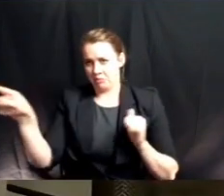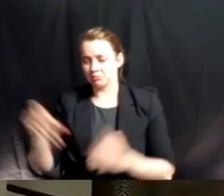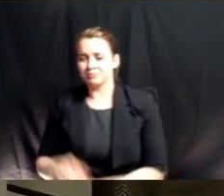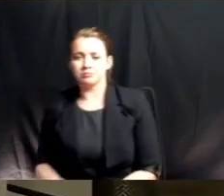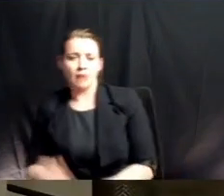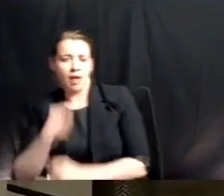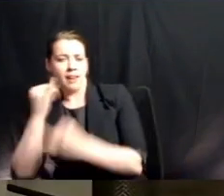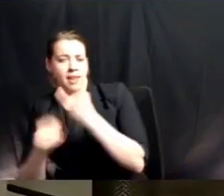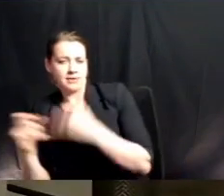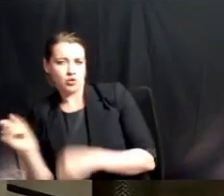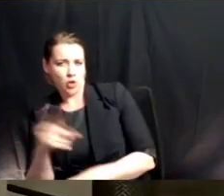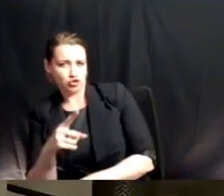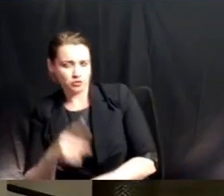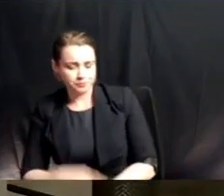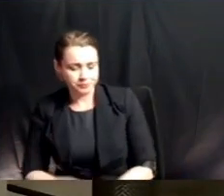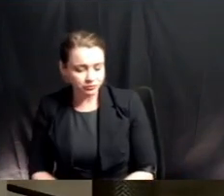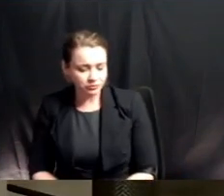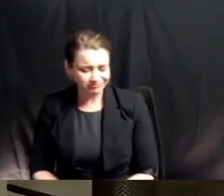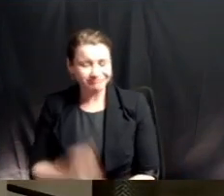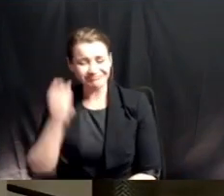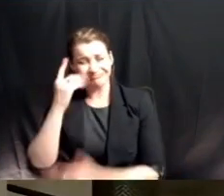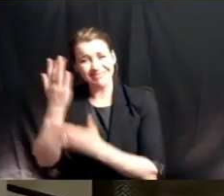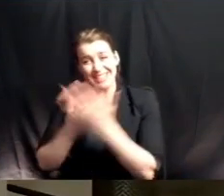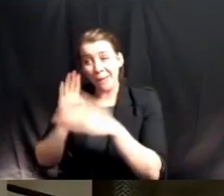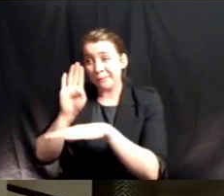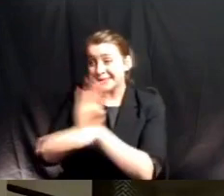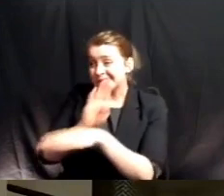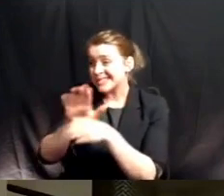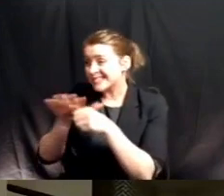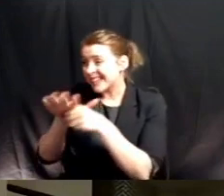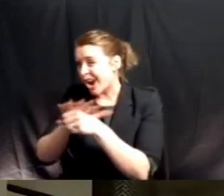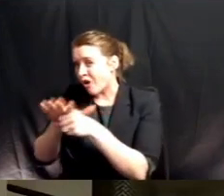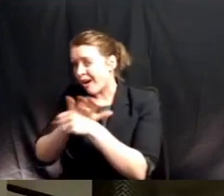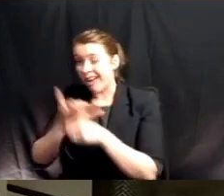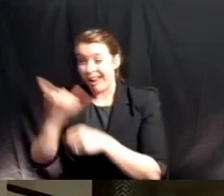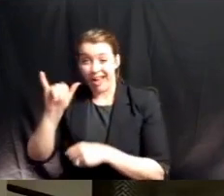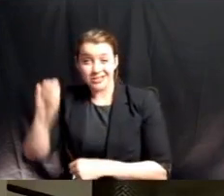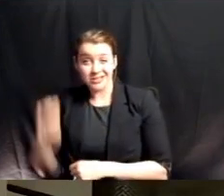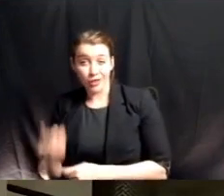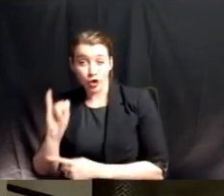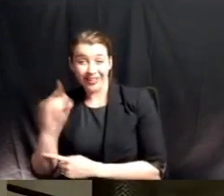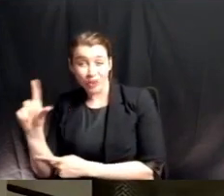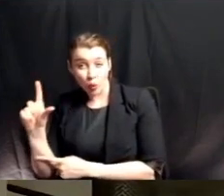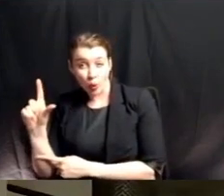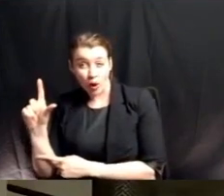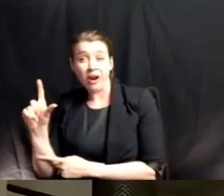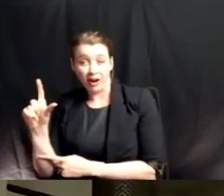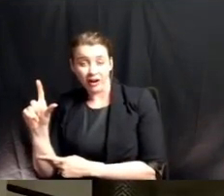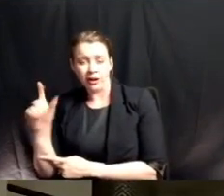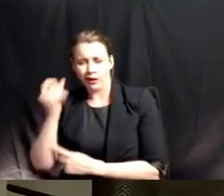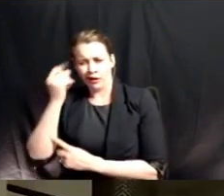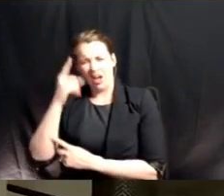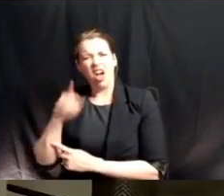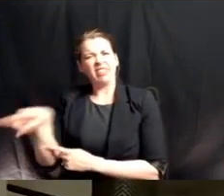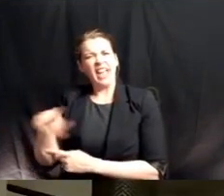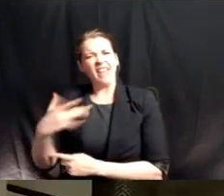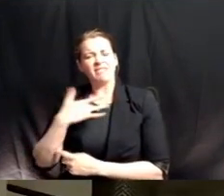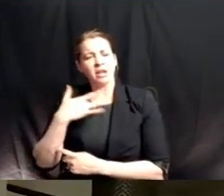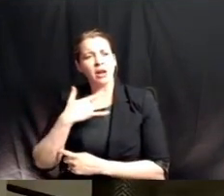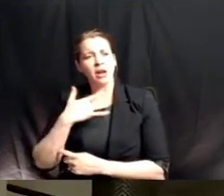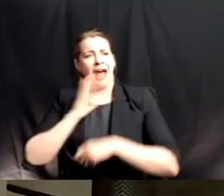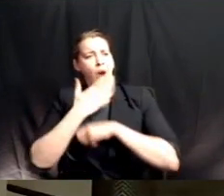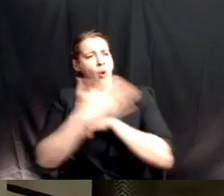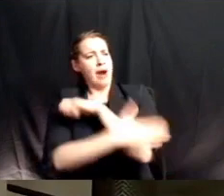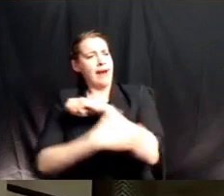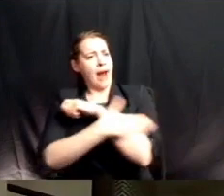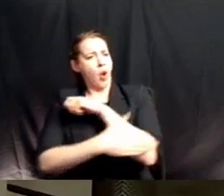question. Some businesses and regions, including Southern Illinois, say county or local officials and health departments should make decisions about whether they should open, not